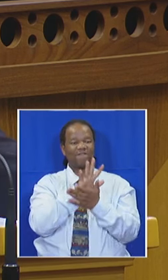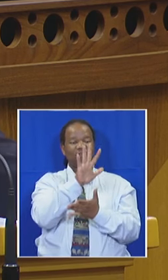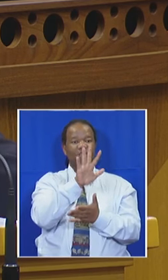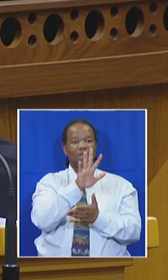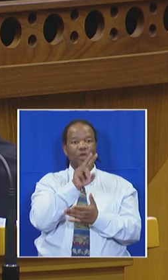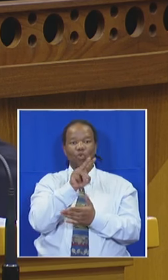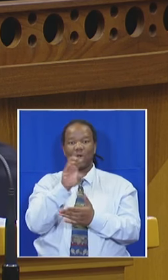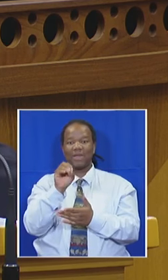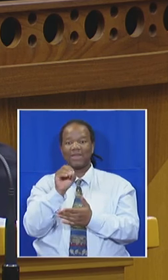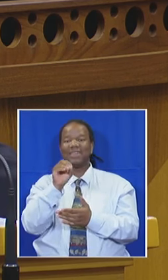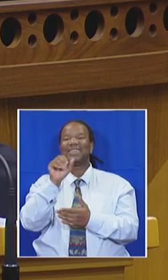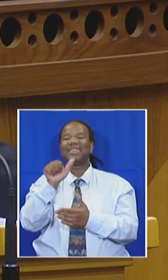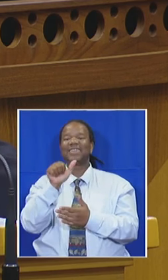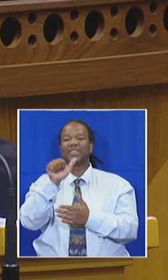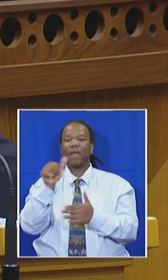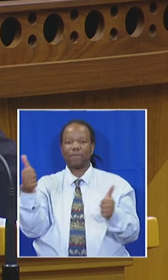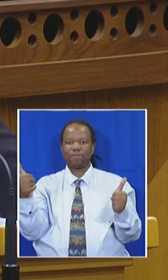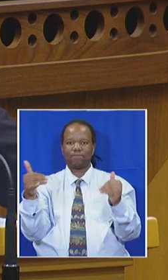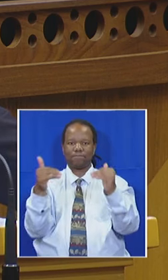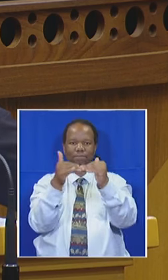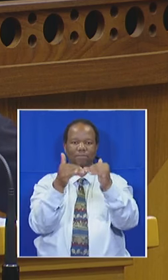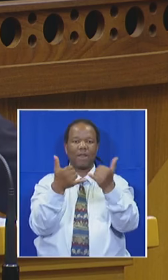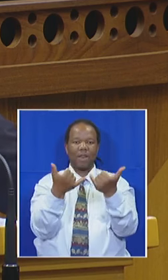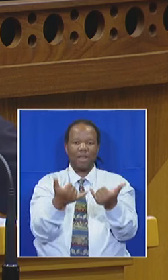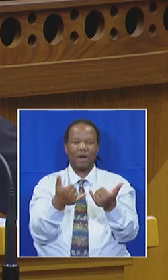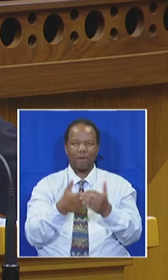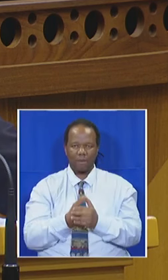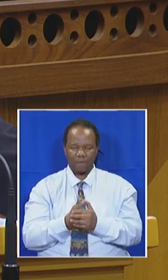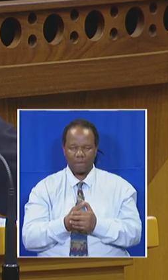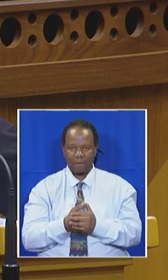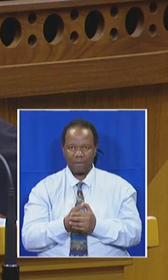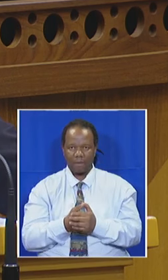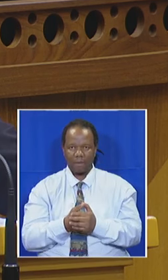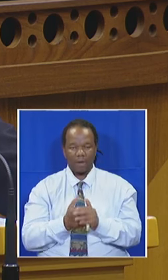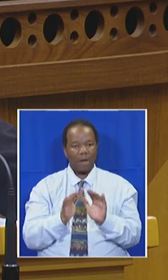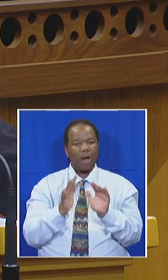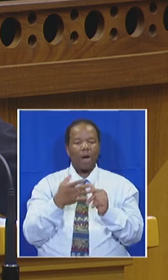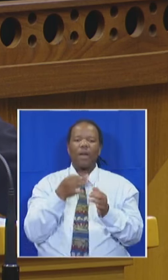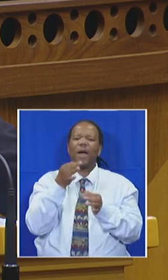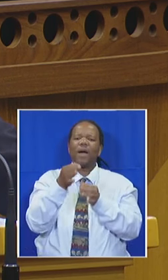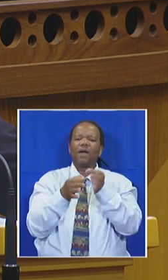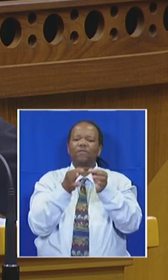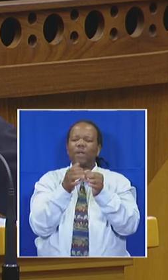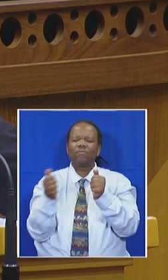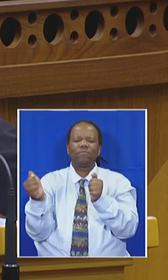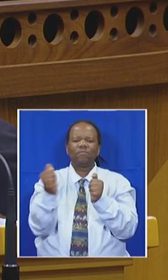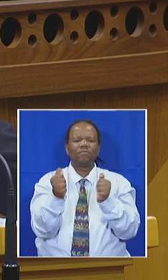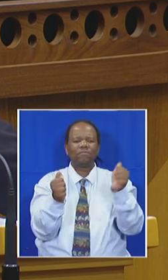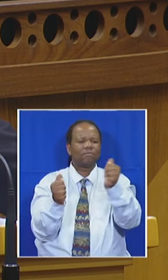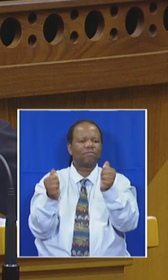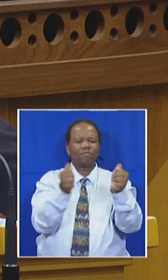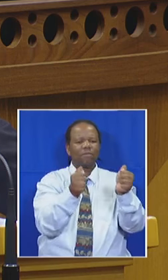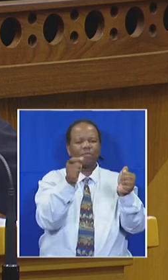The racial and gender breakdown of the appointments of the